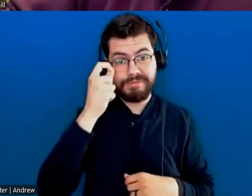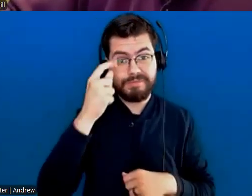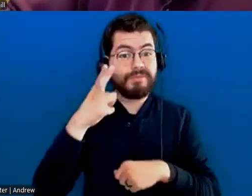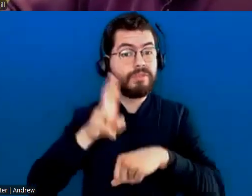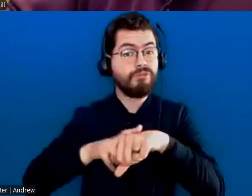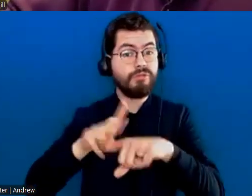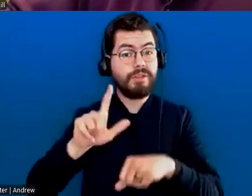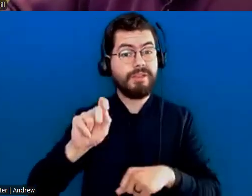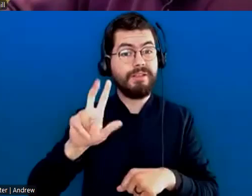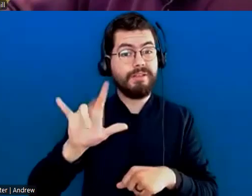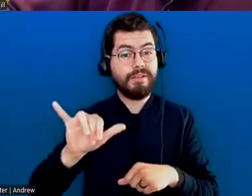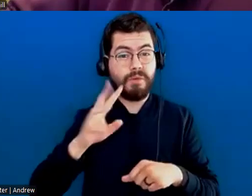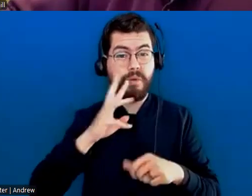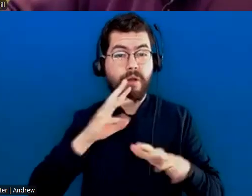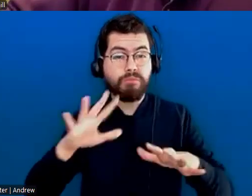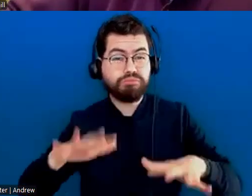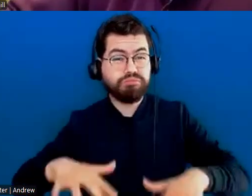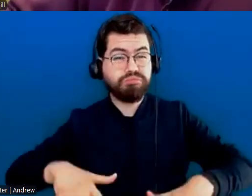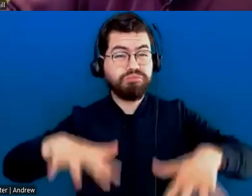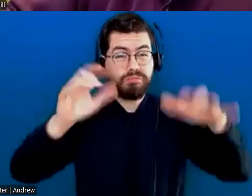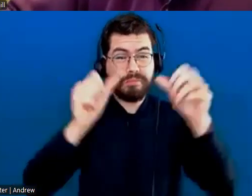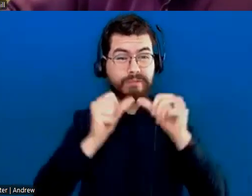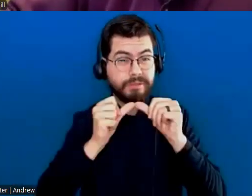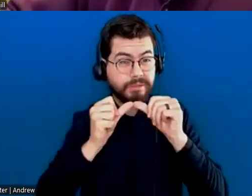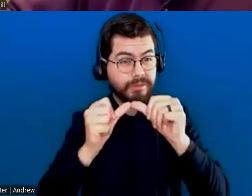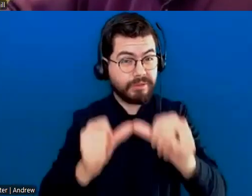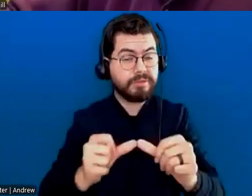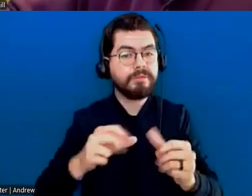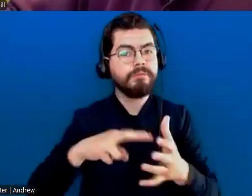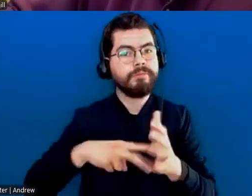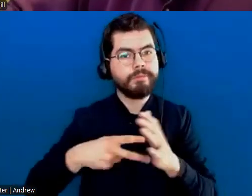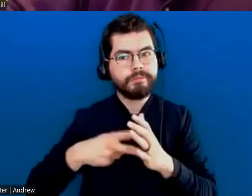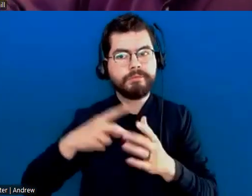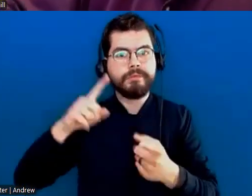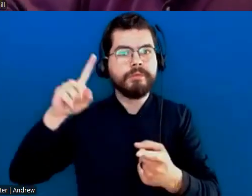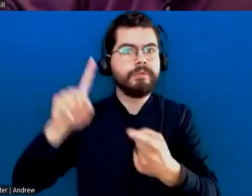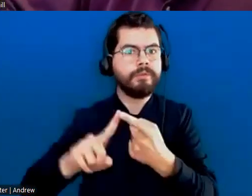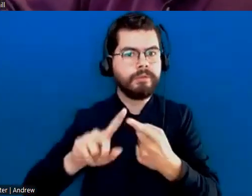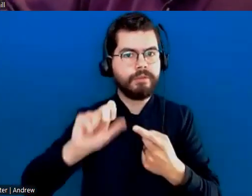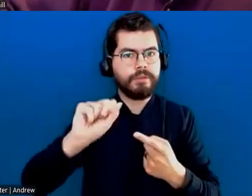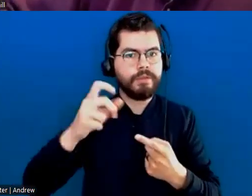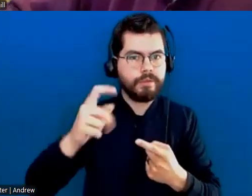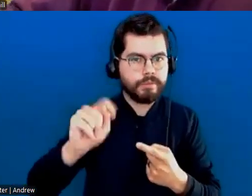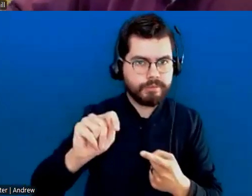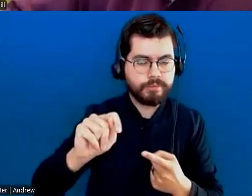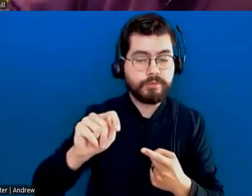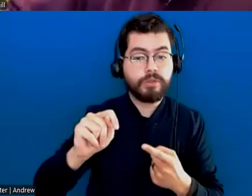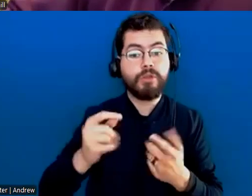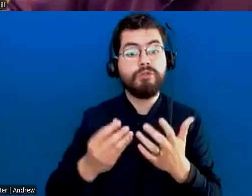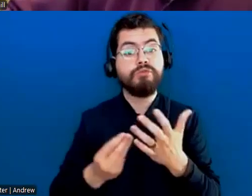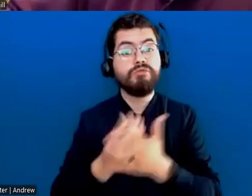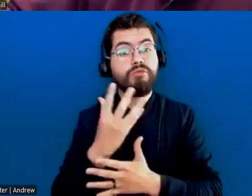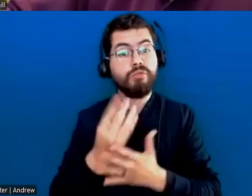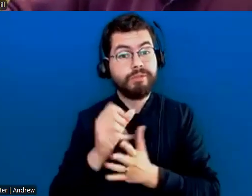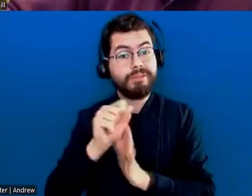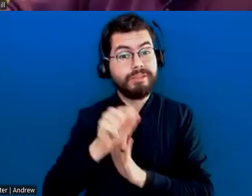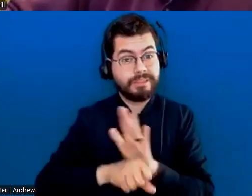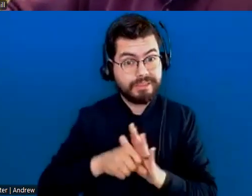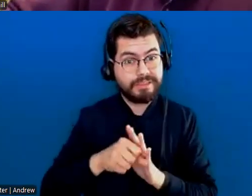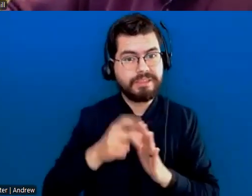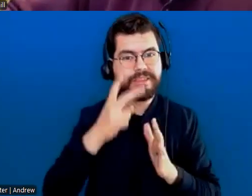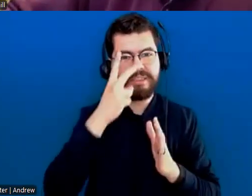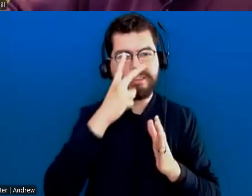the beginning or even end of September, and flooded during the growing season. We're seeing a lot of mortality